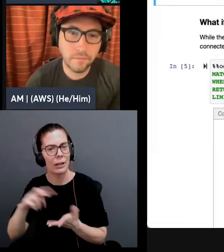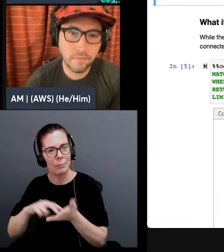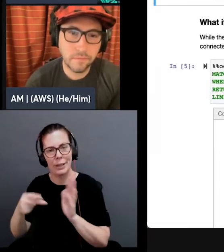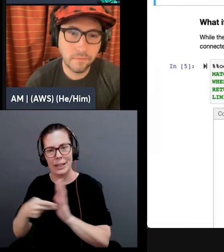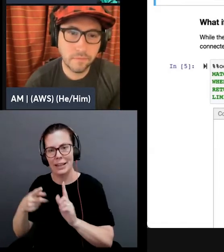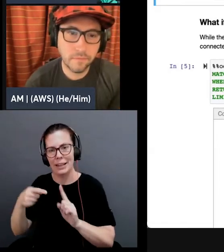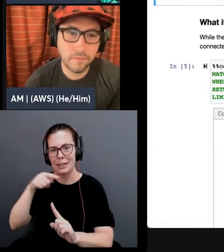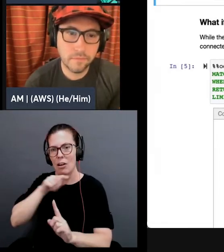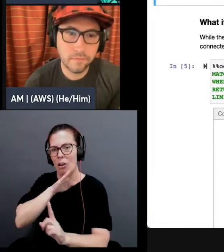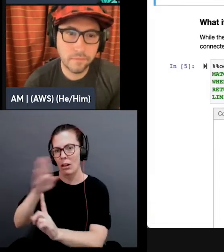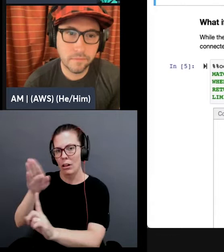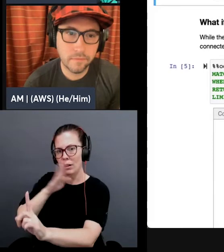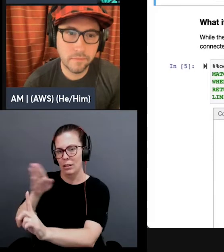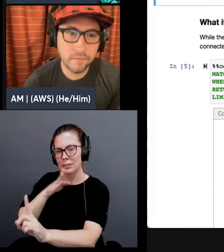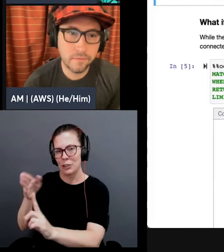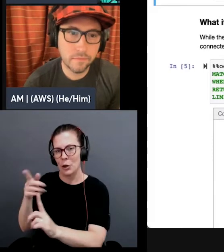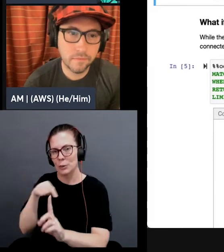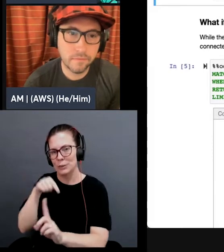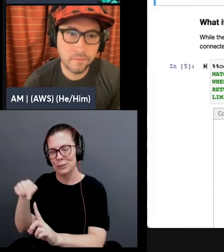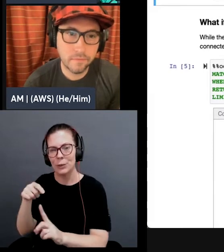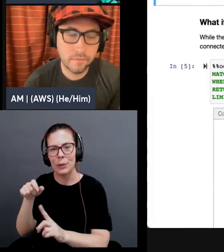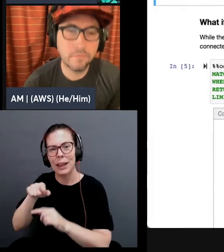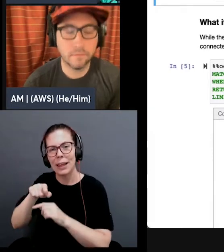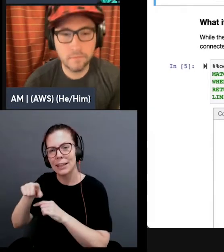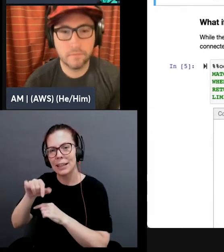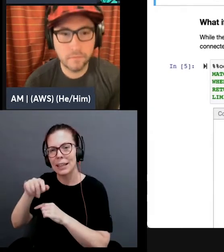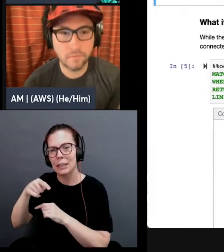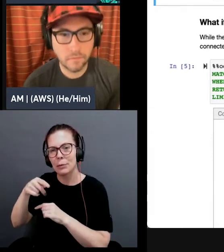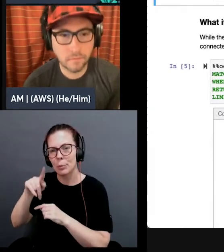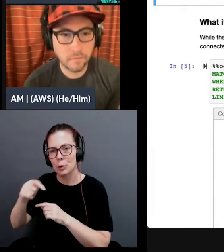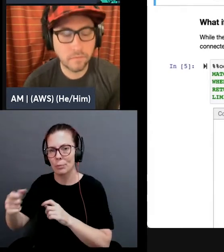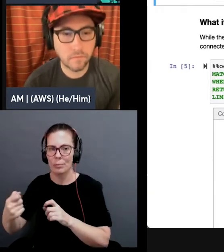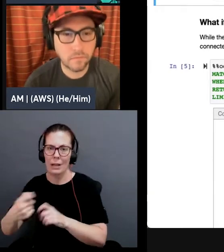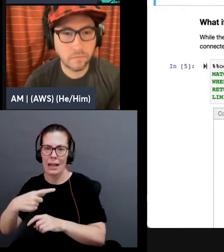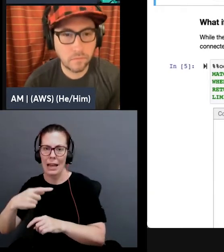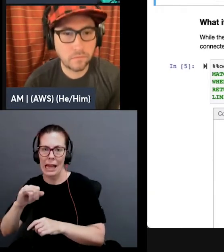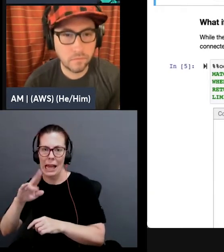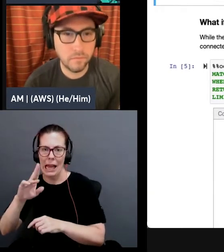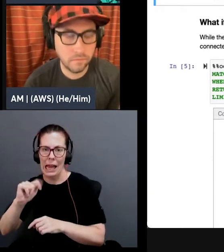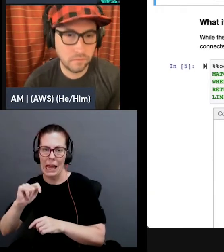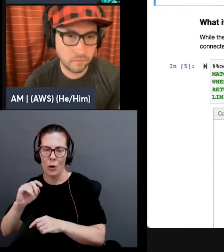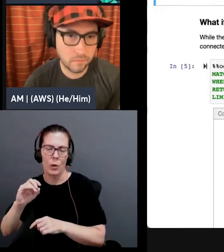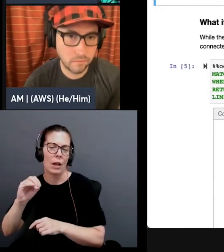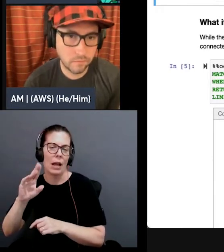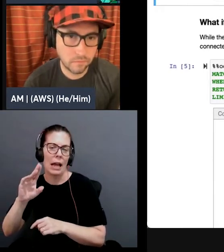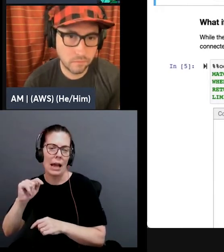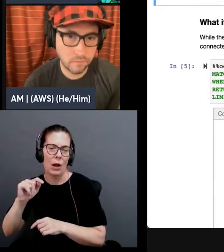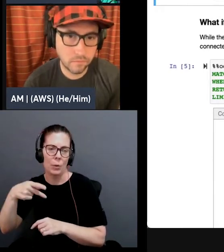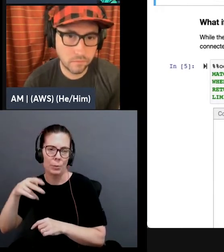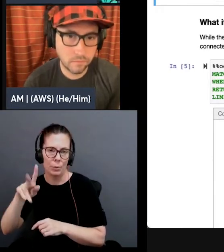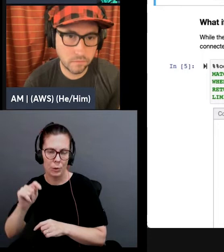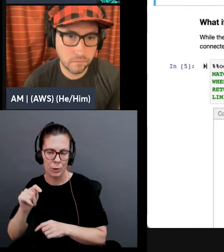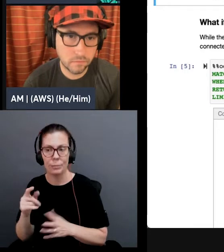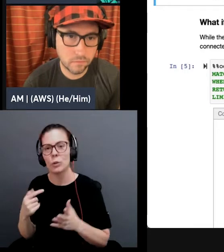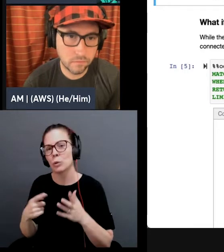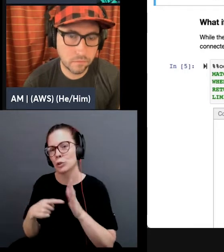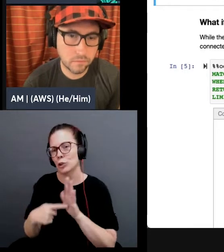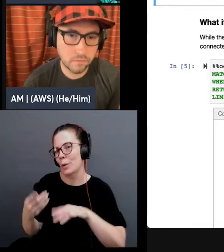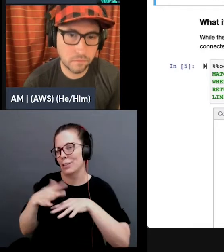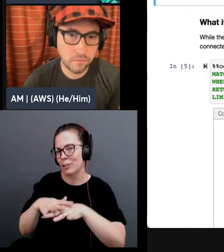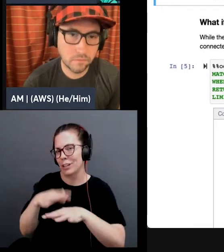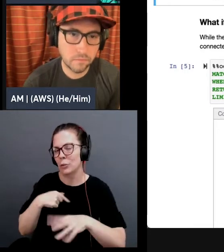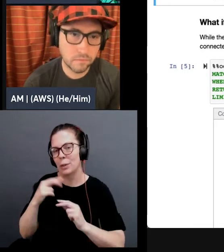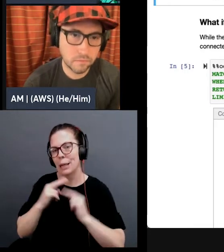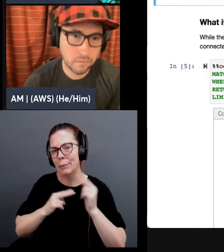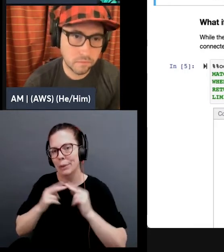it both as an input and as an output. And what we're kind of showing here is basically the integration we built to make it